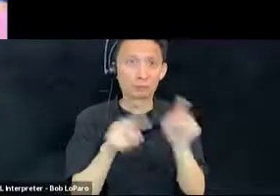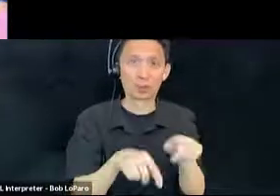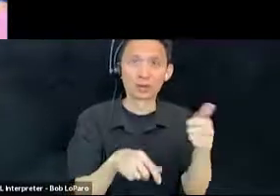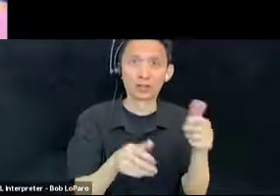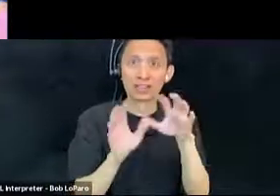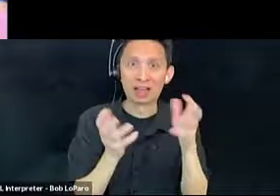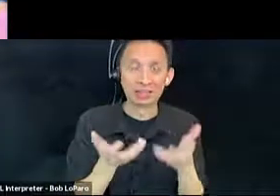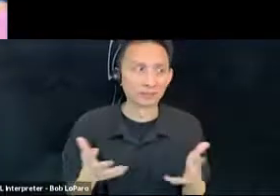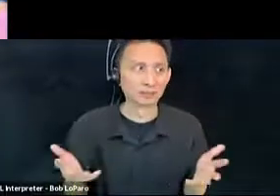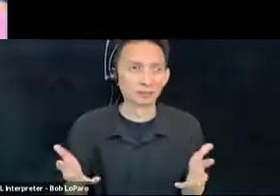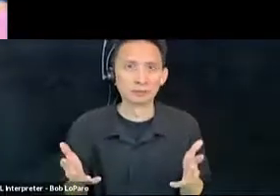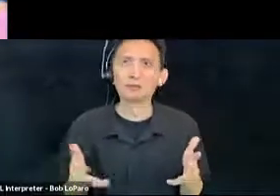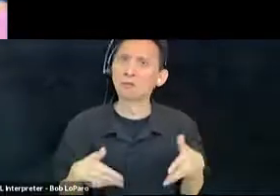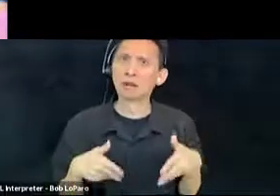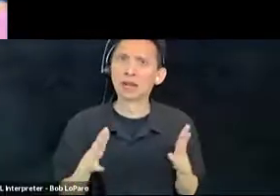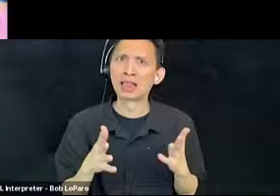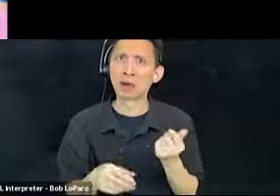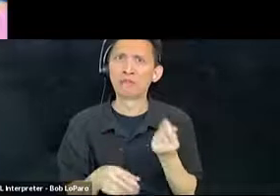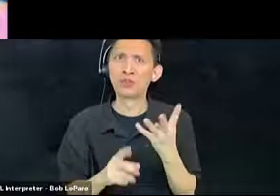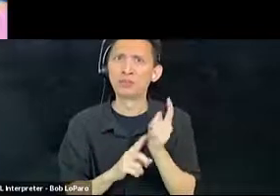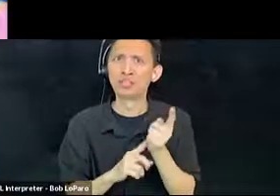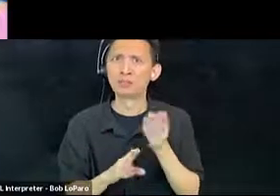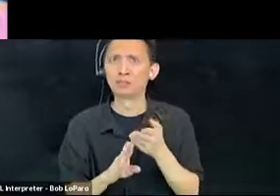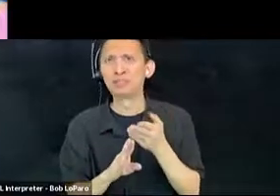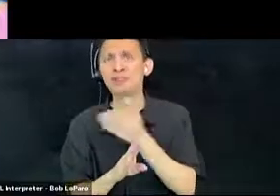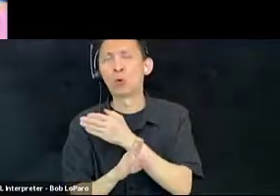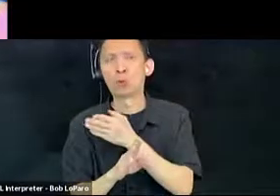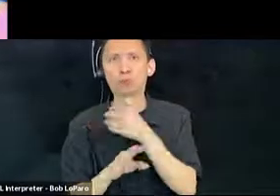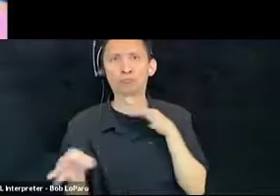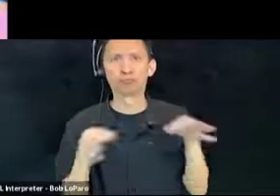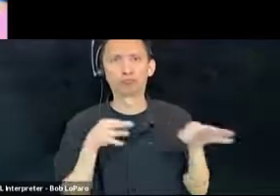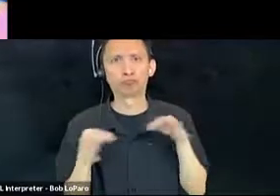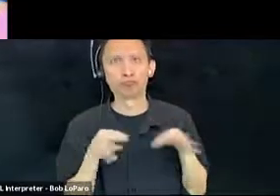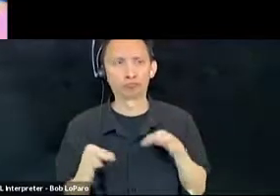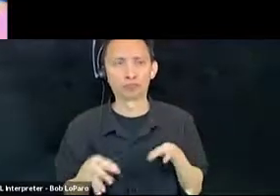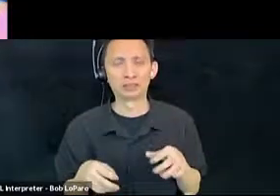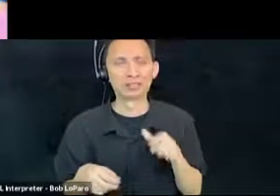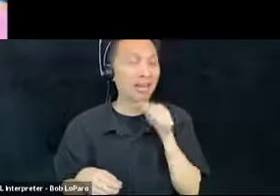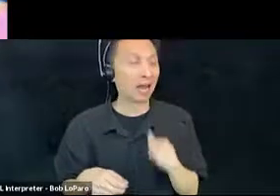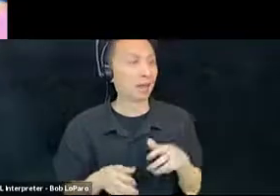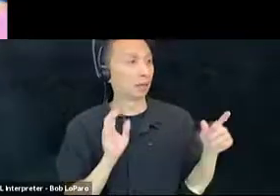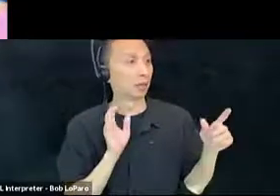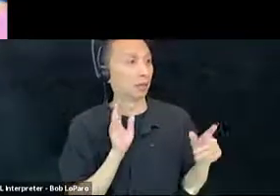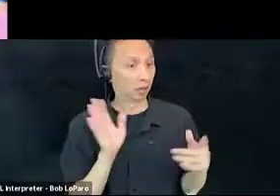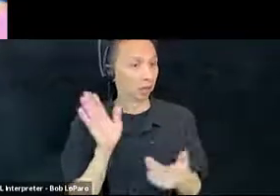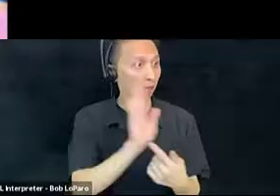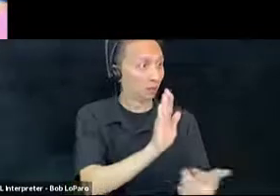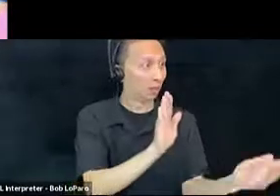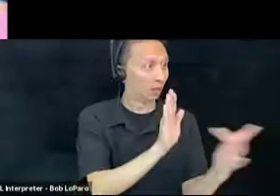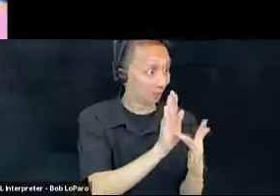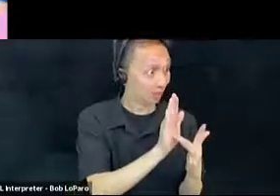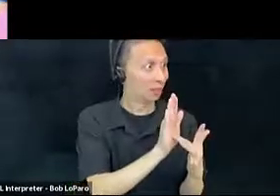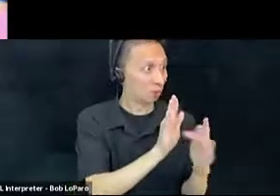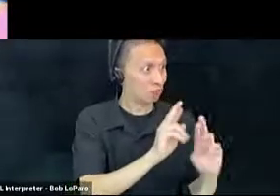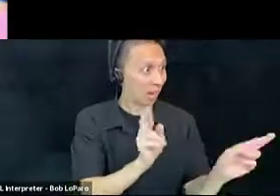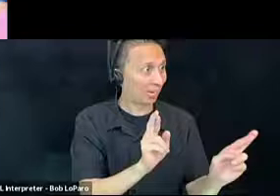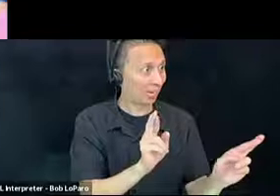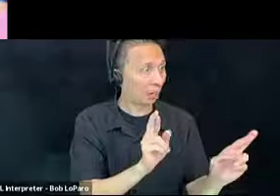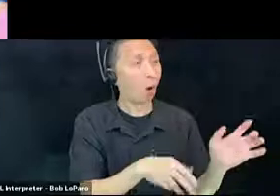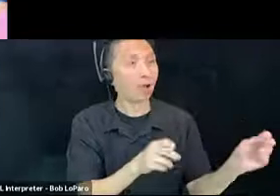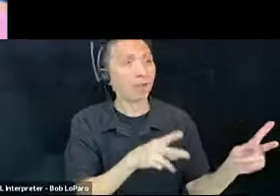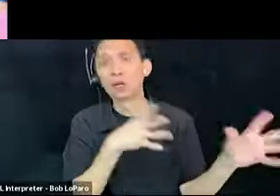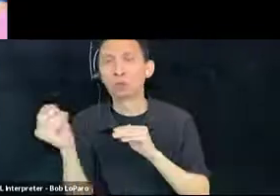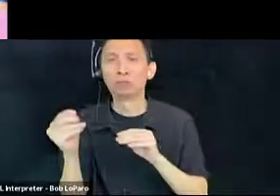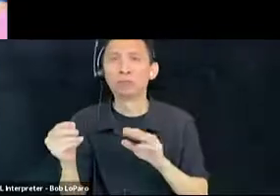It shouldn't just be here, Sally, we're going to this place, let's go and running out the door, because that's really